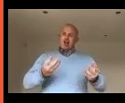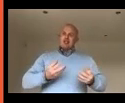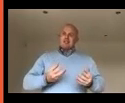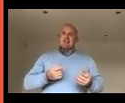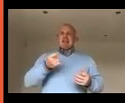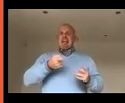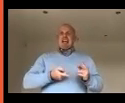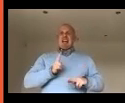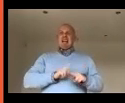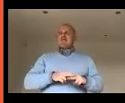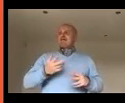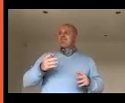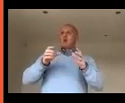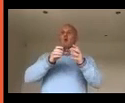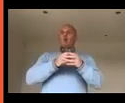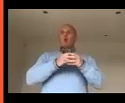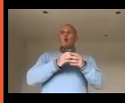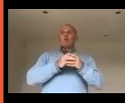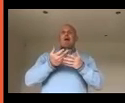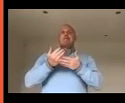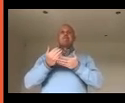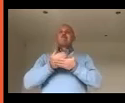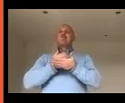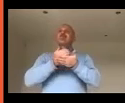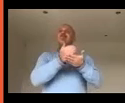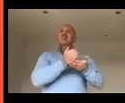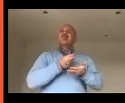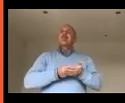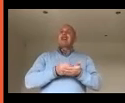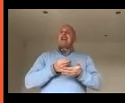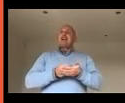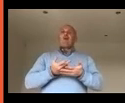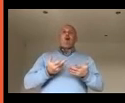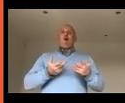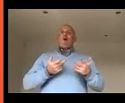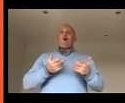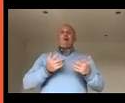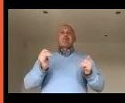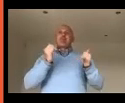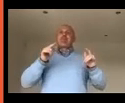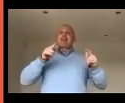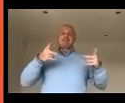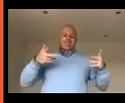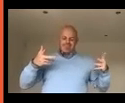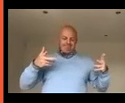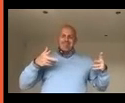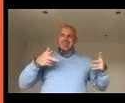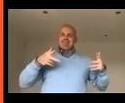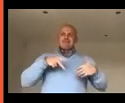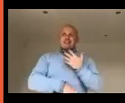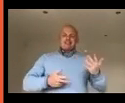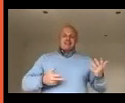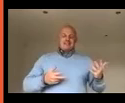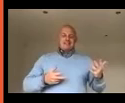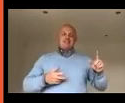lot of income from groups not operating, if your fundraising's been cut short, just tell us how that's made a